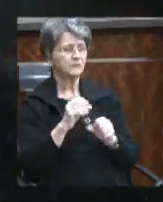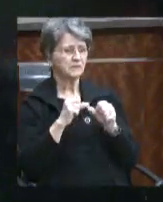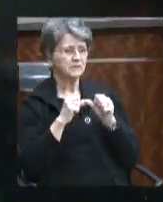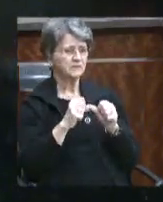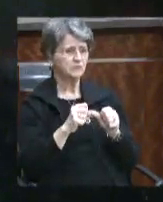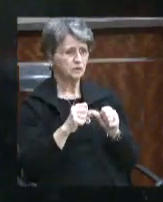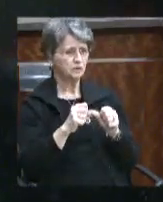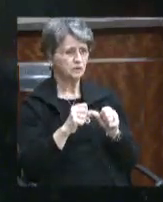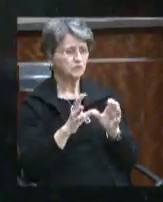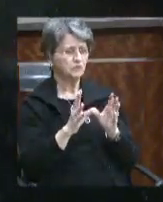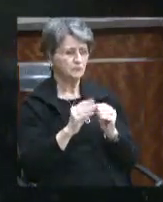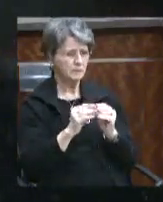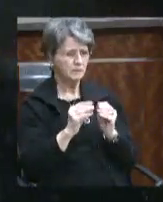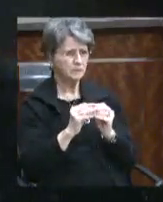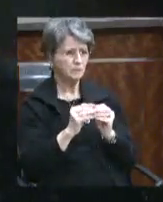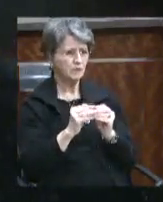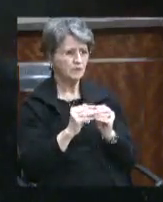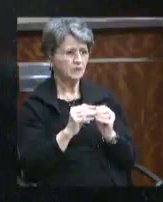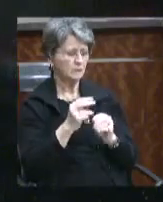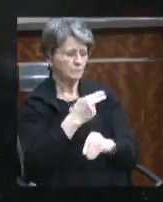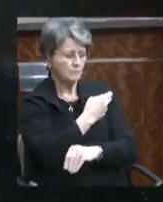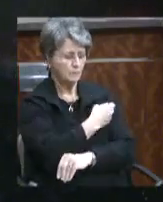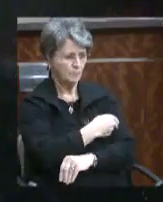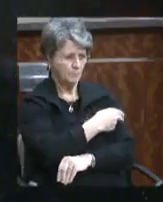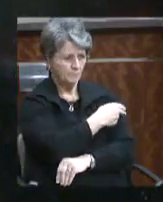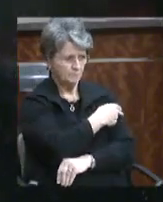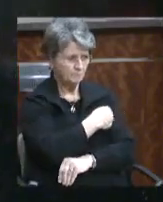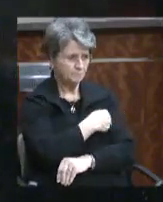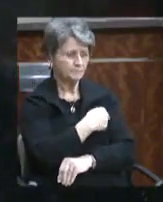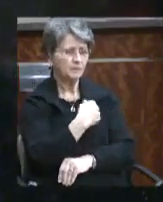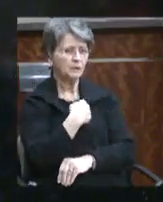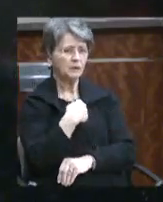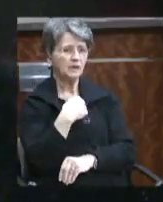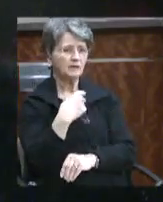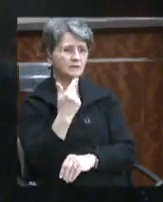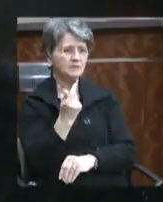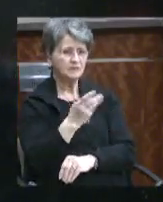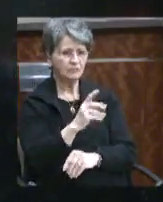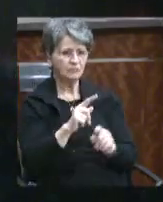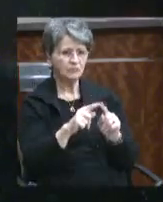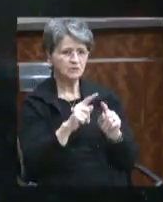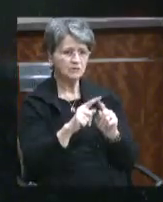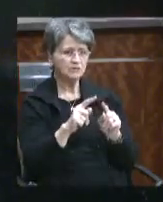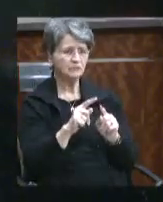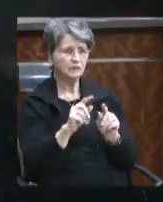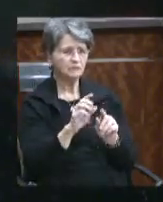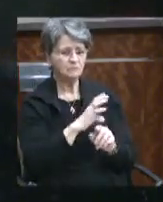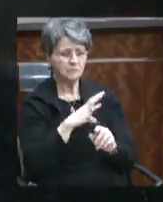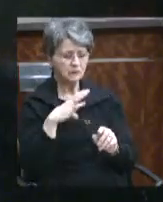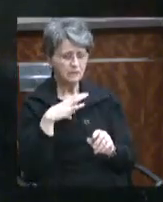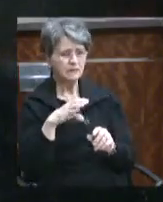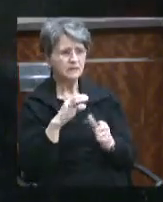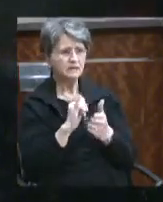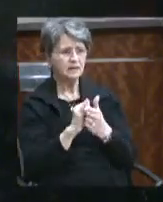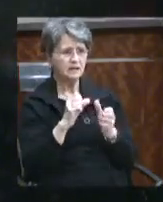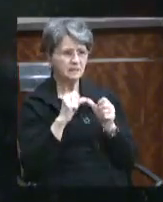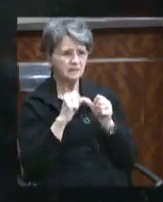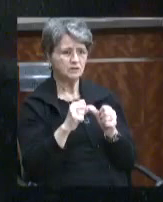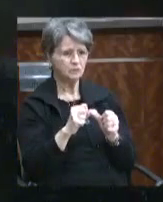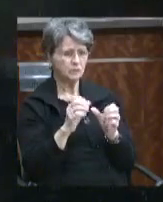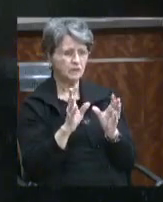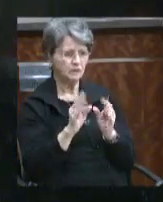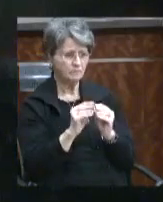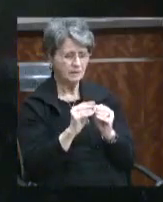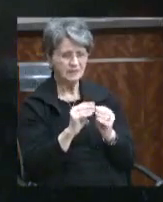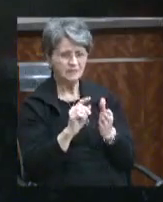different subcommittees that continue to meet. The executive committee continues to meet every